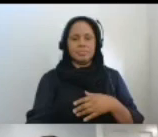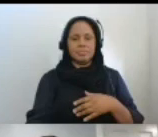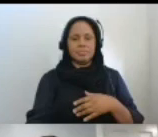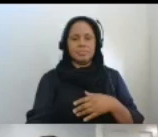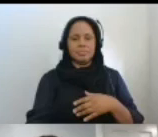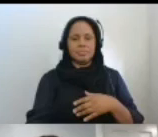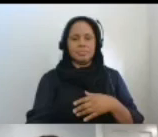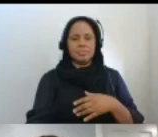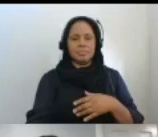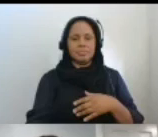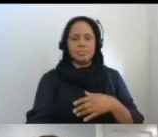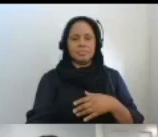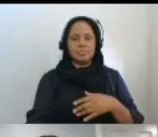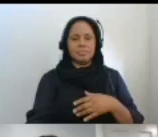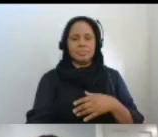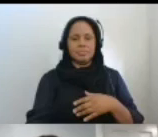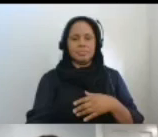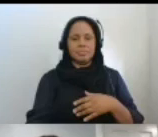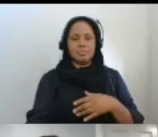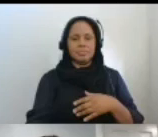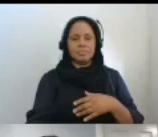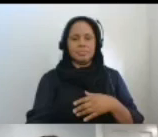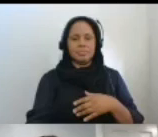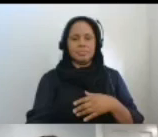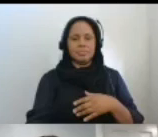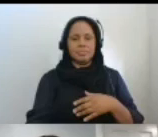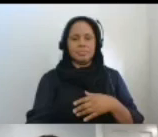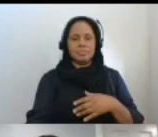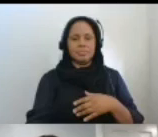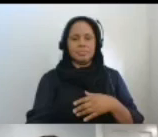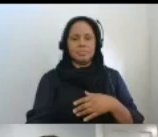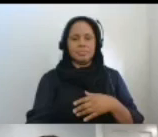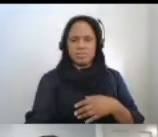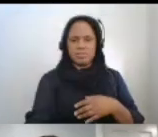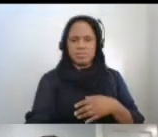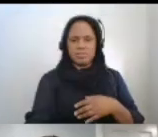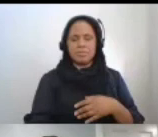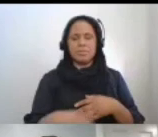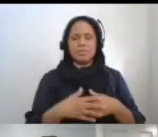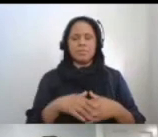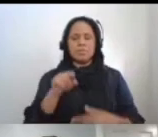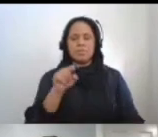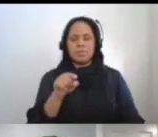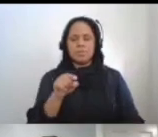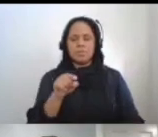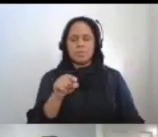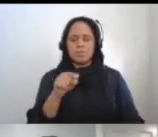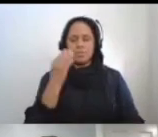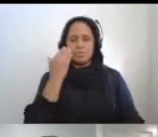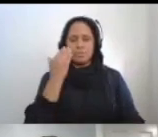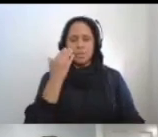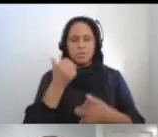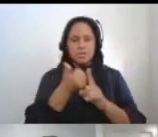session. And from there on, you kind of you familiarize yourself with the